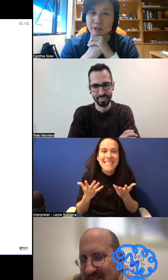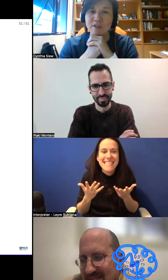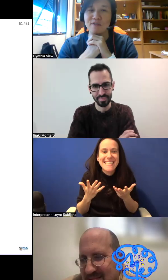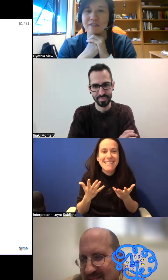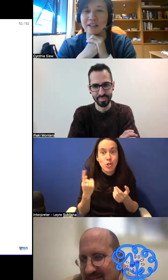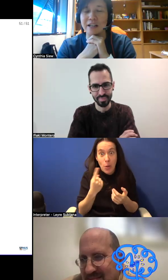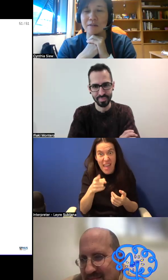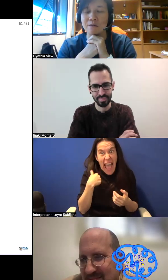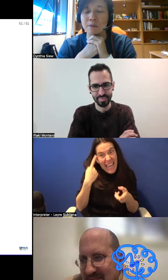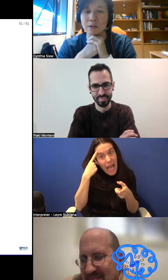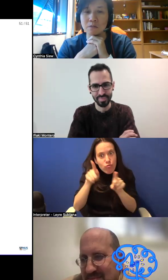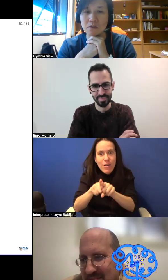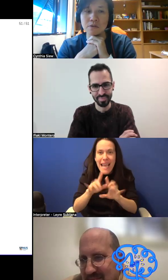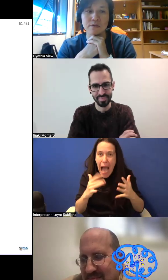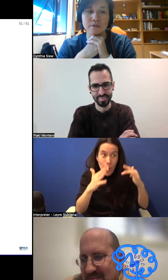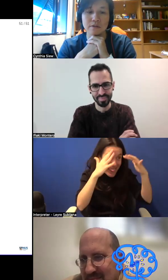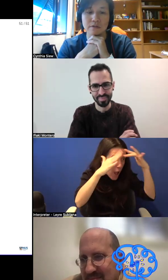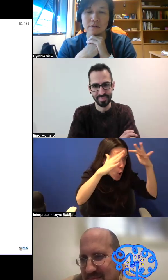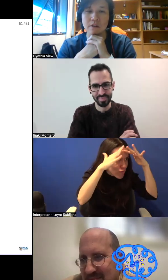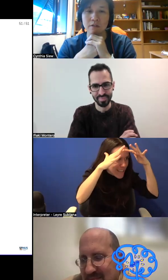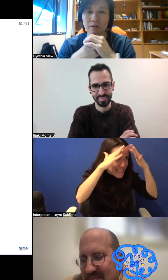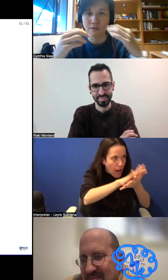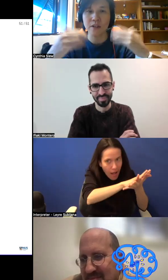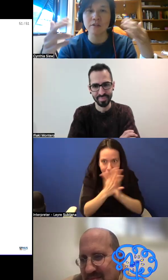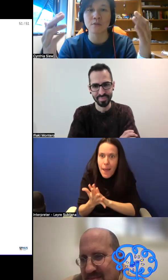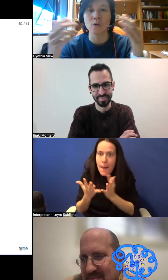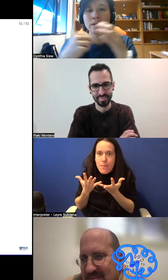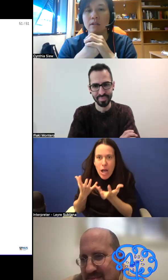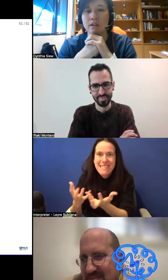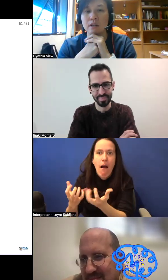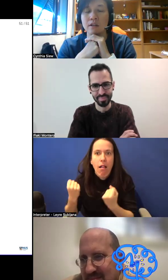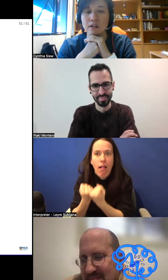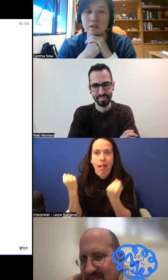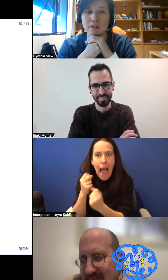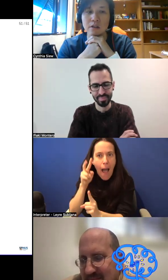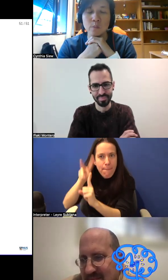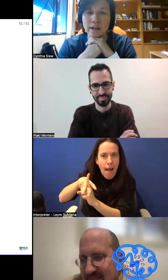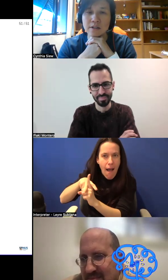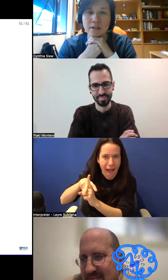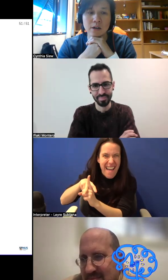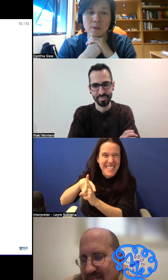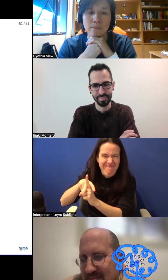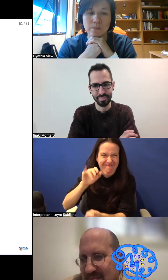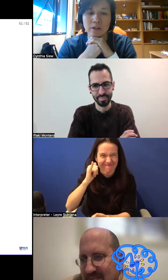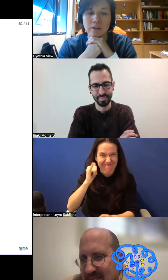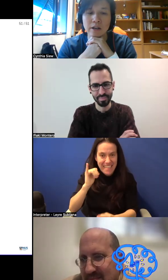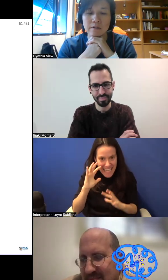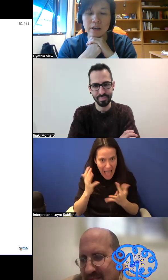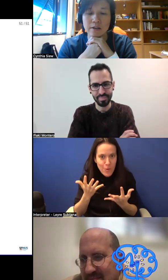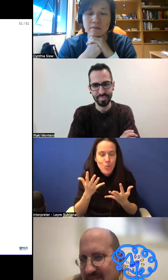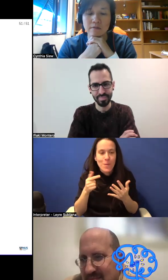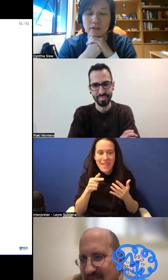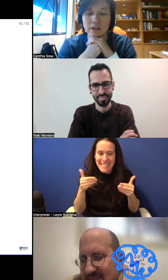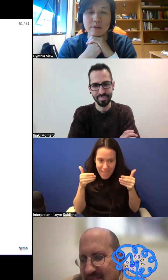that I agree with, right? That we want to move the field forward in ways